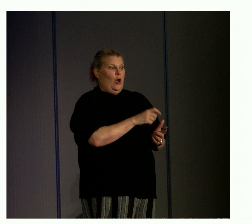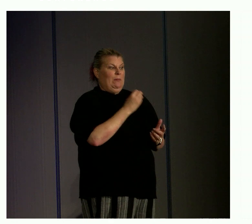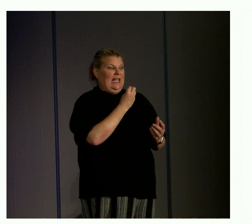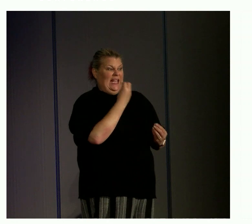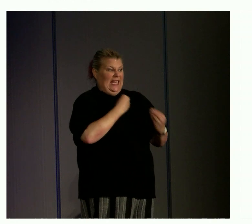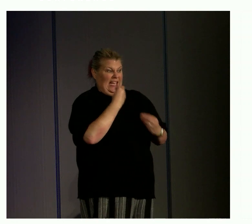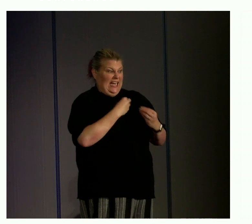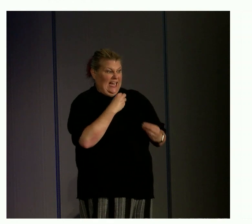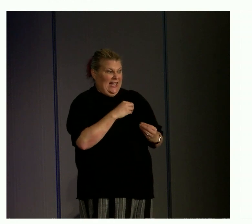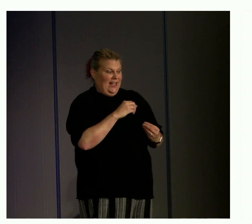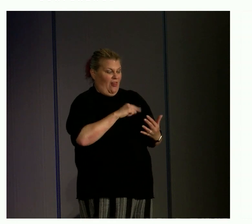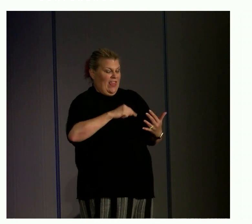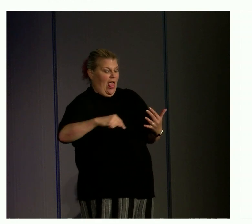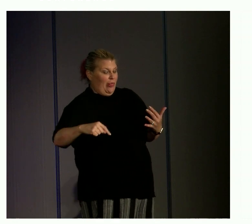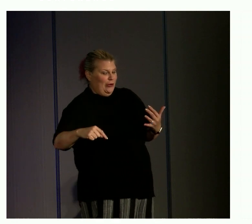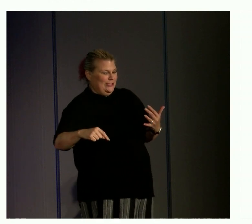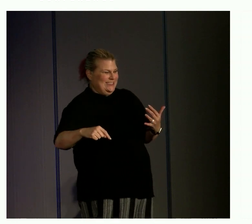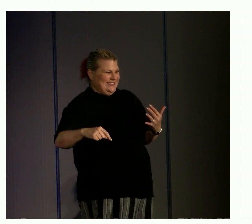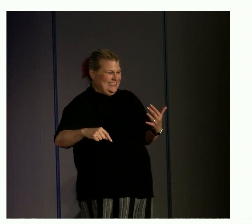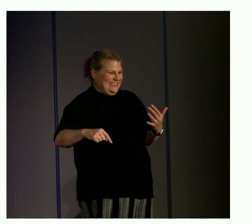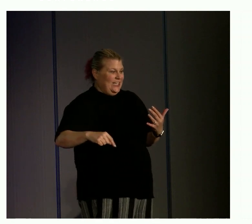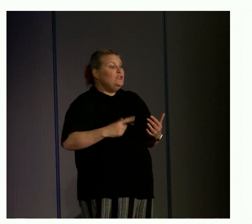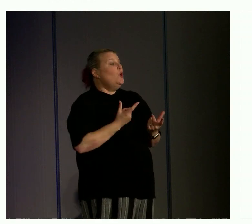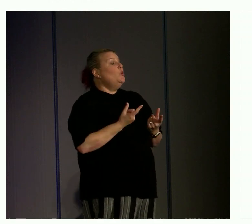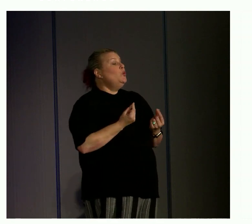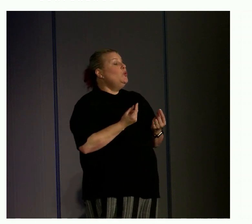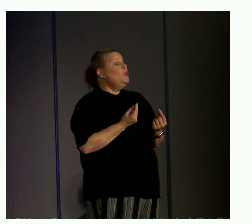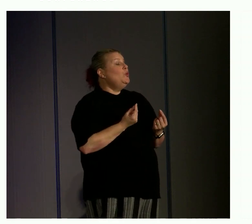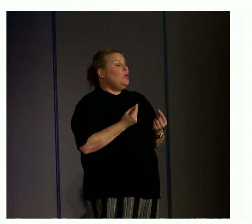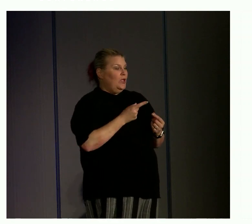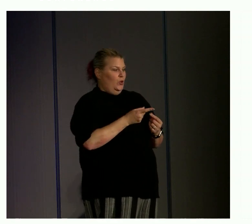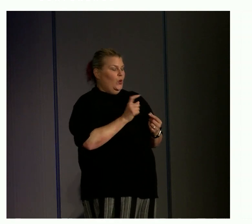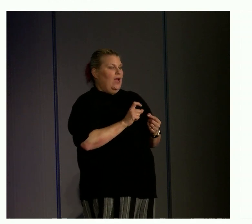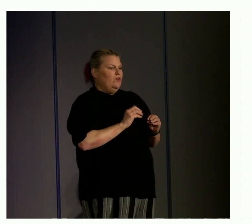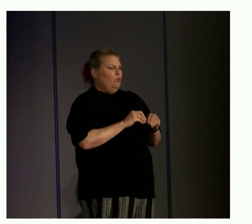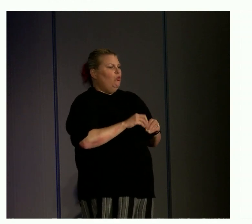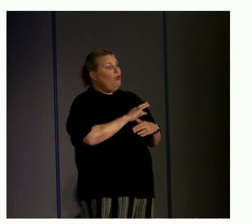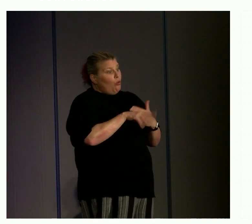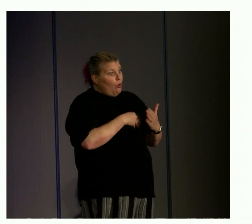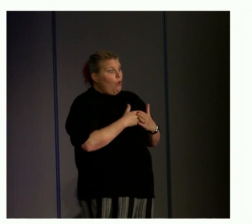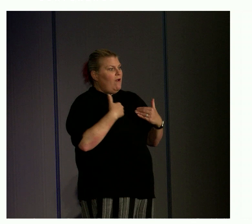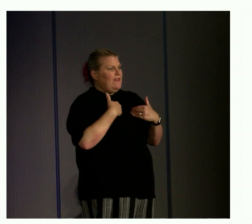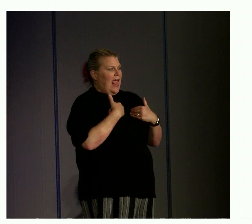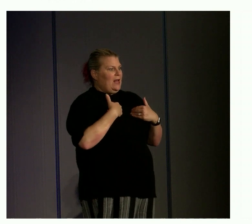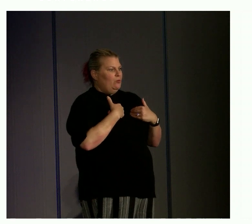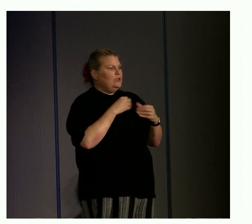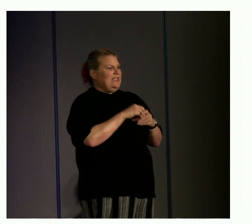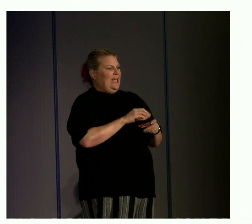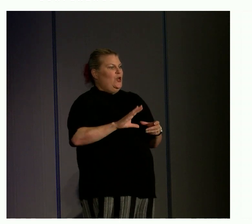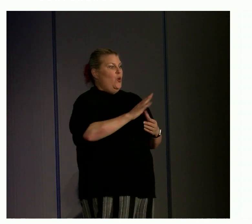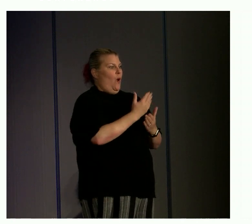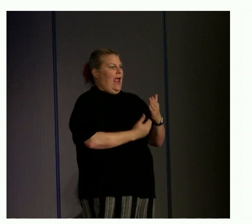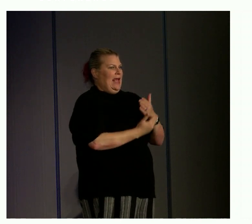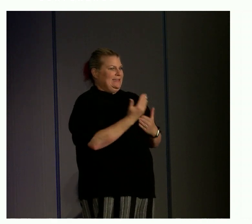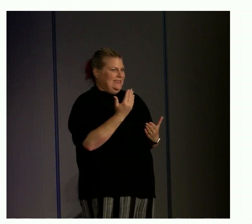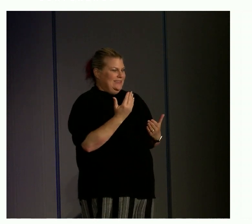eating all the other animals. So what you are going to do, you have to put all the animals in your hands, and when you